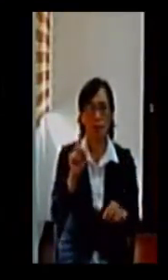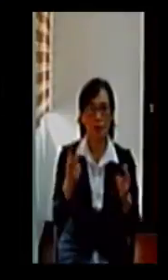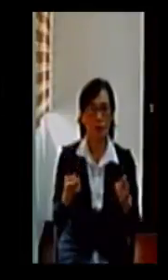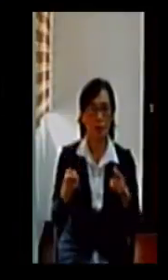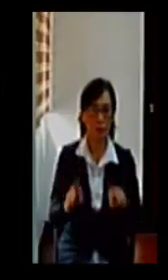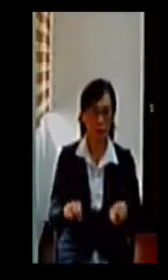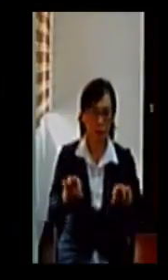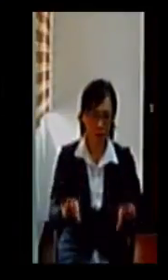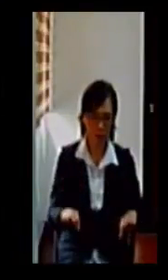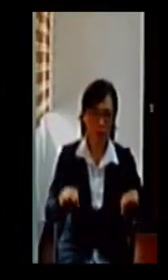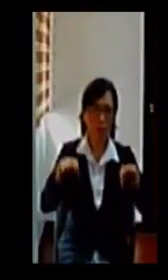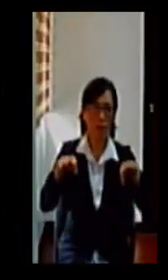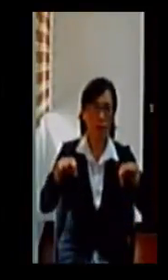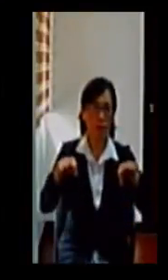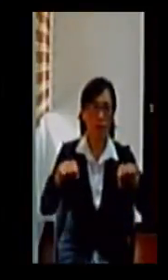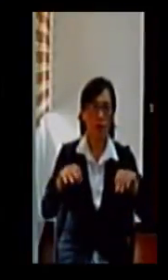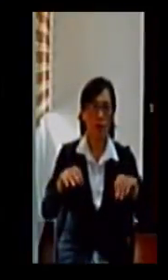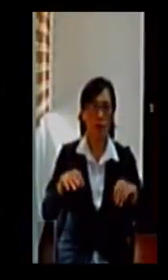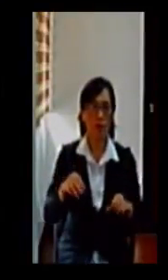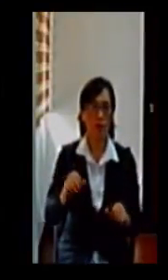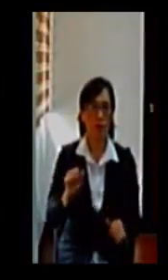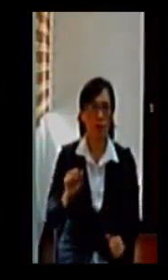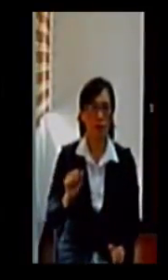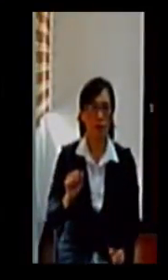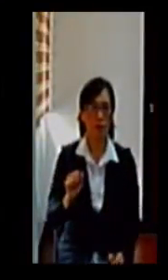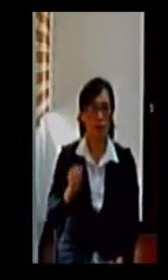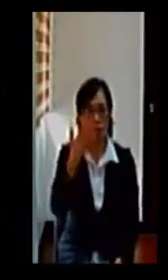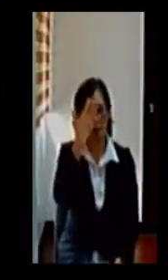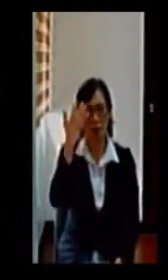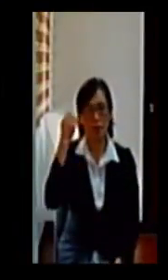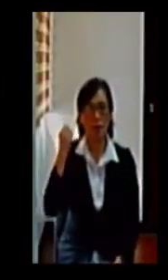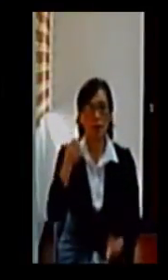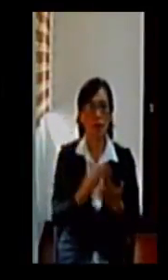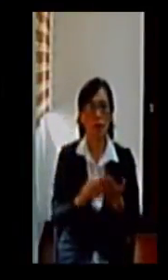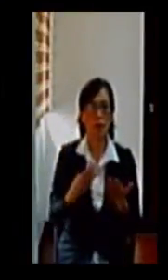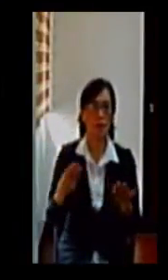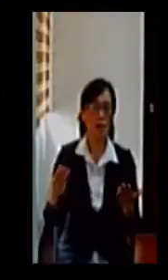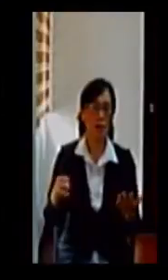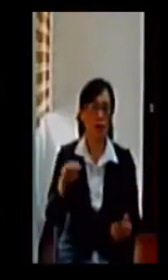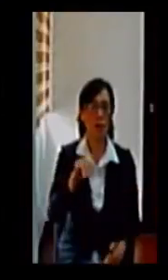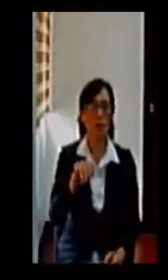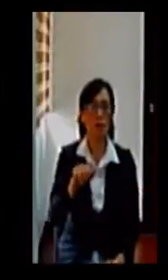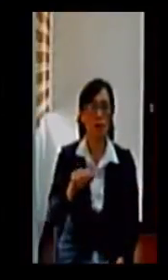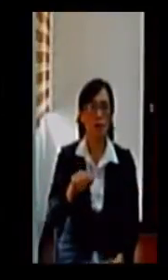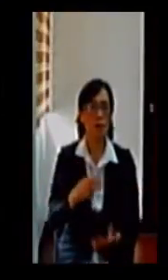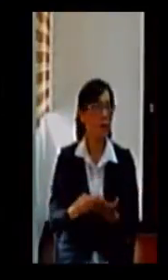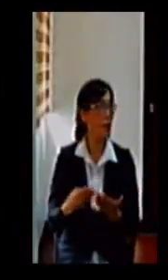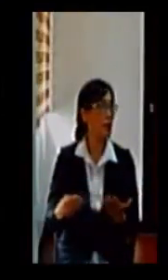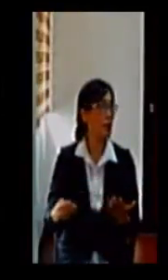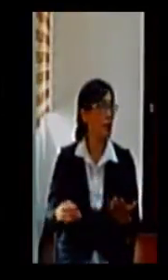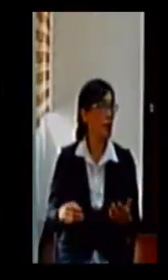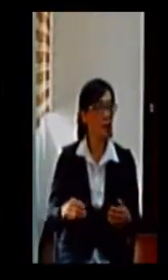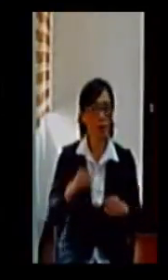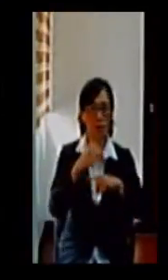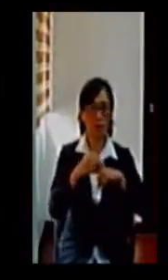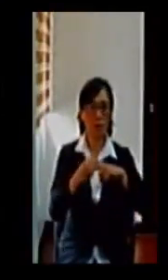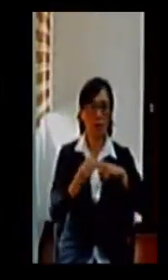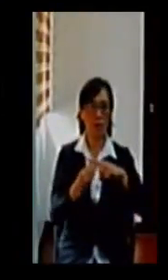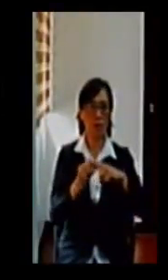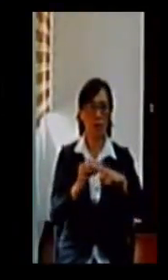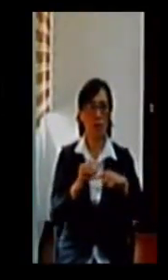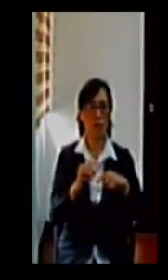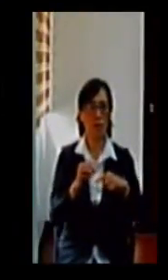flooding, runoff, organic material has been washed off. So kahit ikaw yung seeds, kahit na ikaw